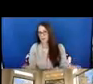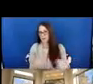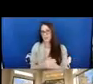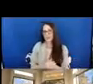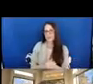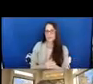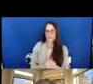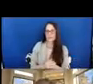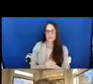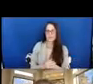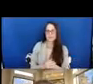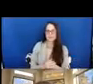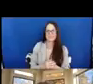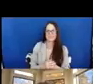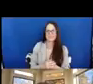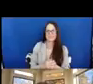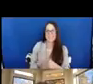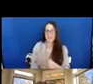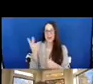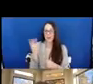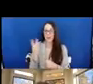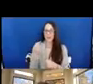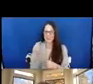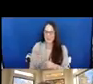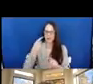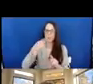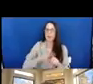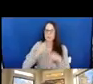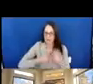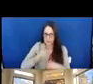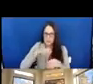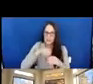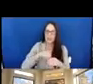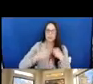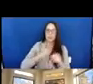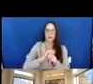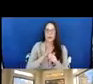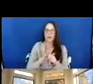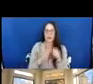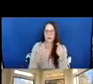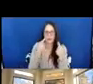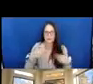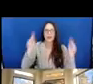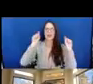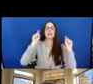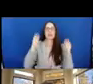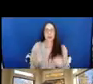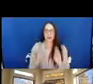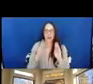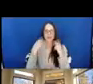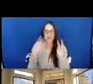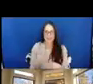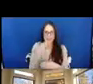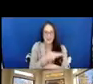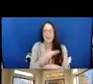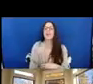And there we are several months into COVID. Finally, we were allowed to visit her. Here are the three